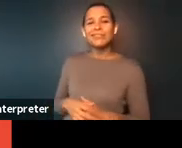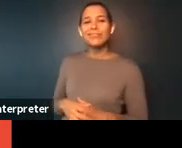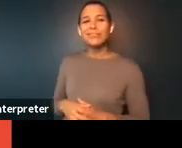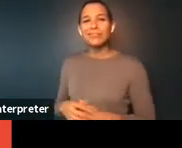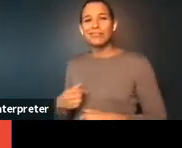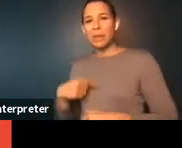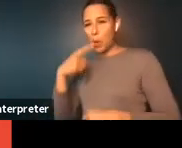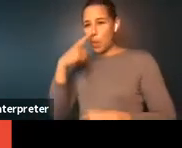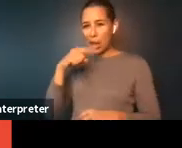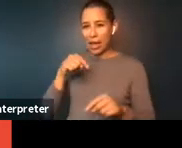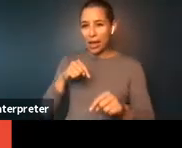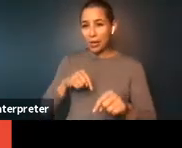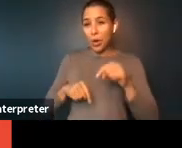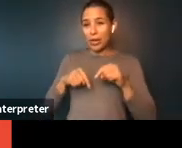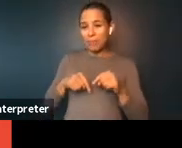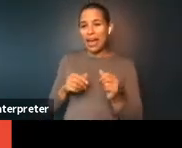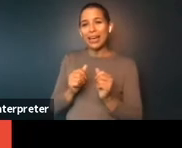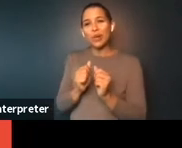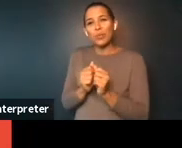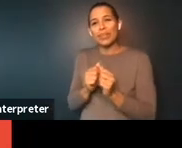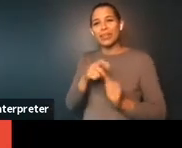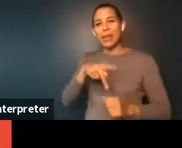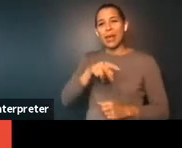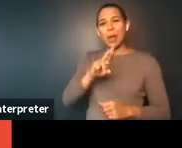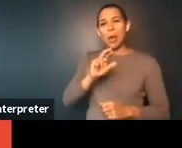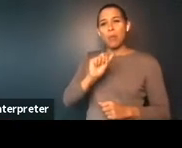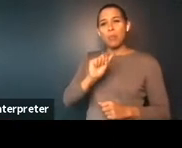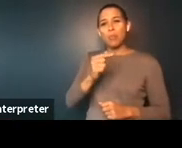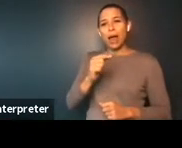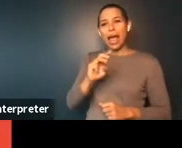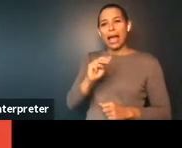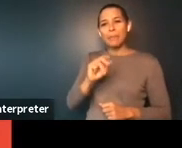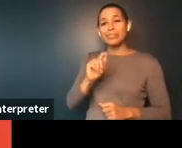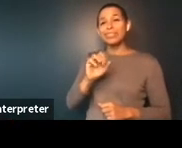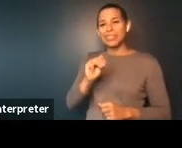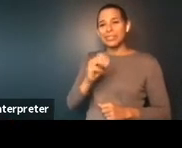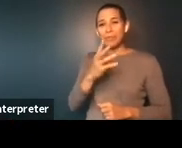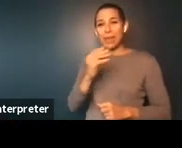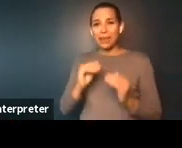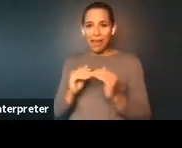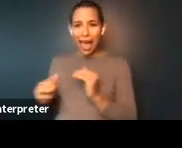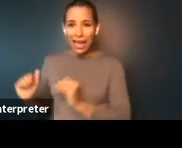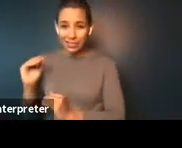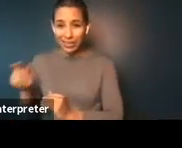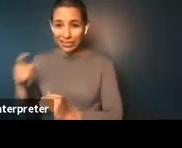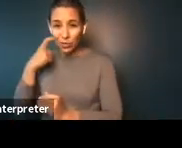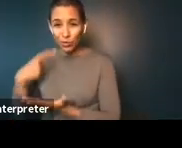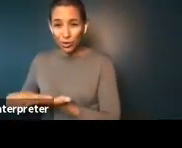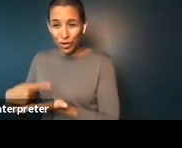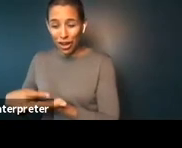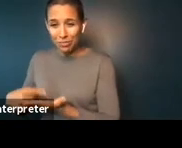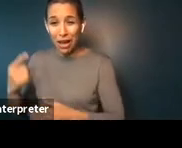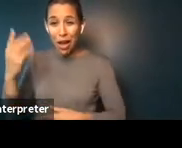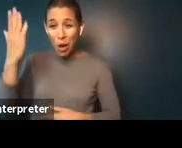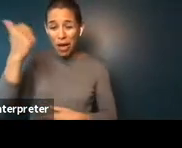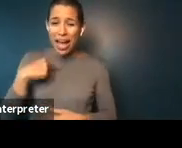tension between, um, pragmatism and excess that you talk about, because in some ways I actually feel like that is so, um, embedded